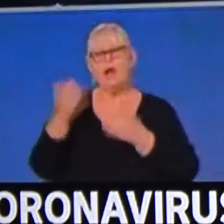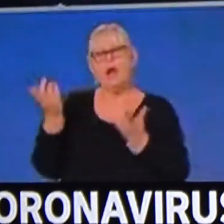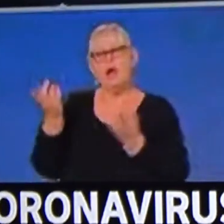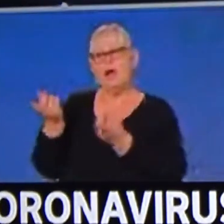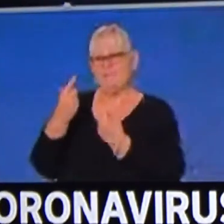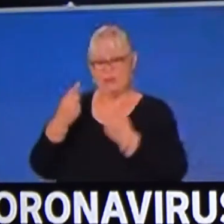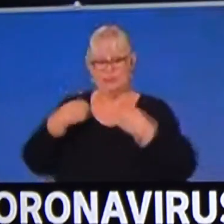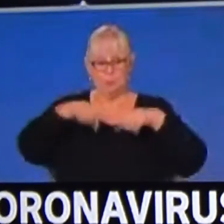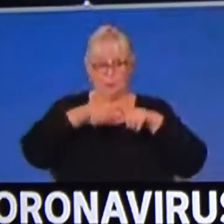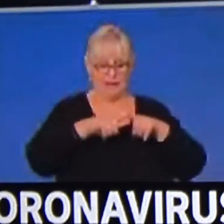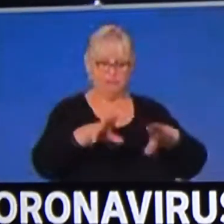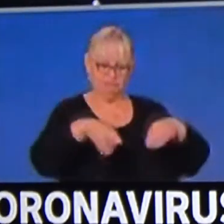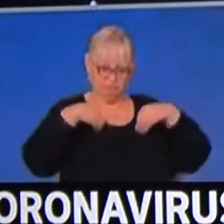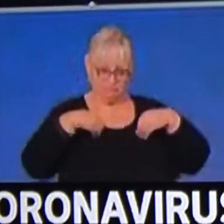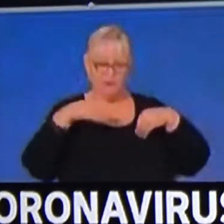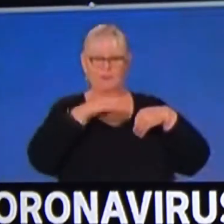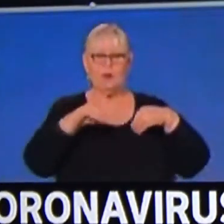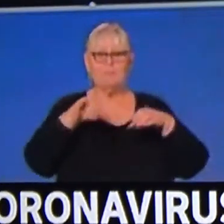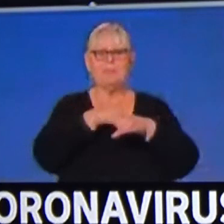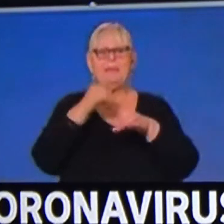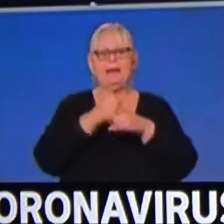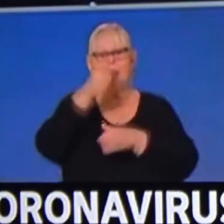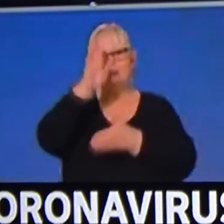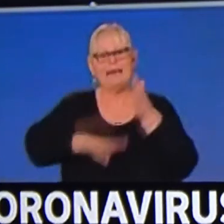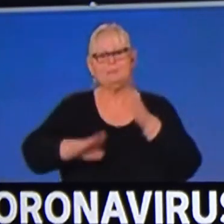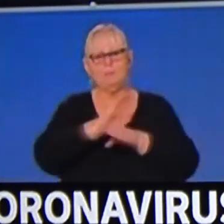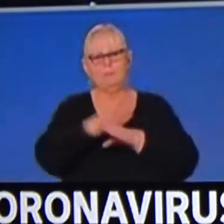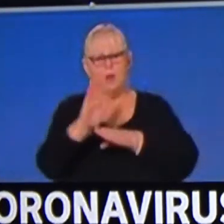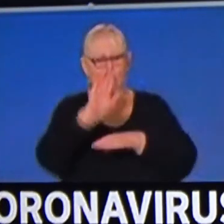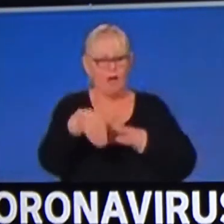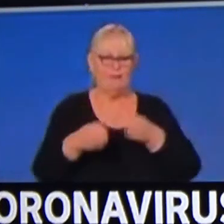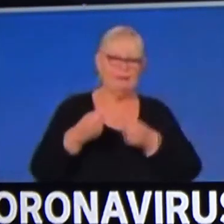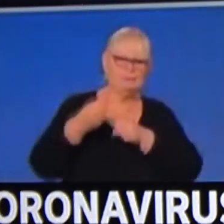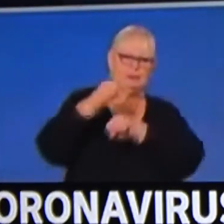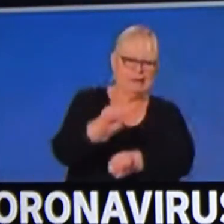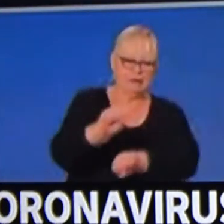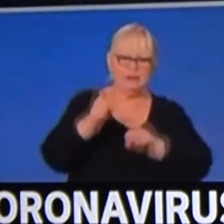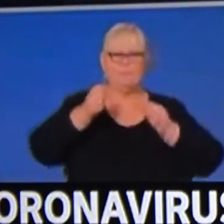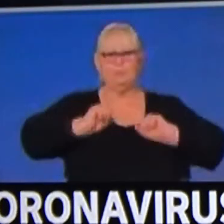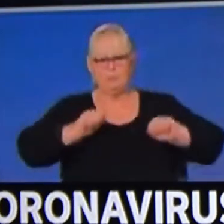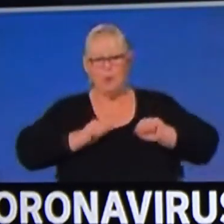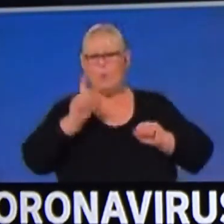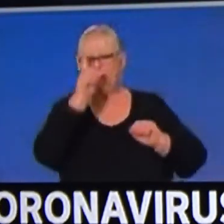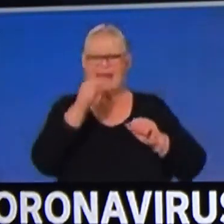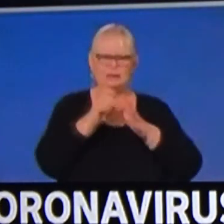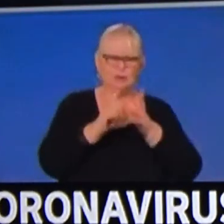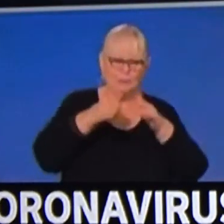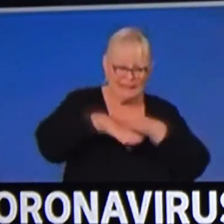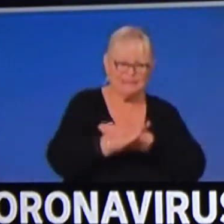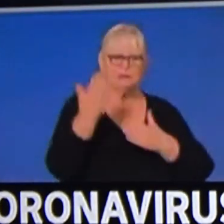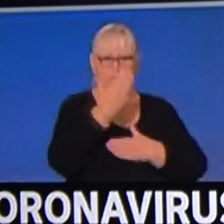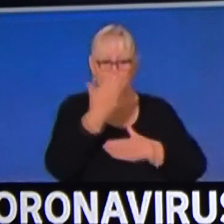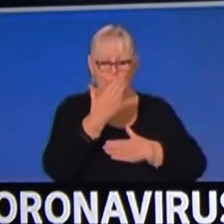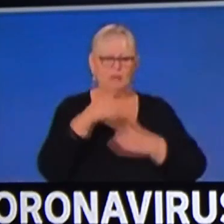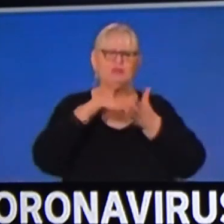it was adopted from the medical expert panel on protections and practices that can be employed in schools to support